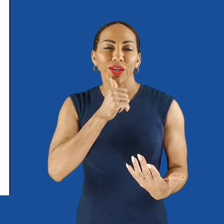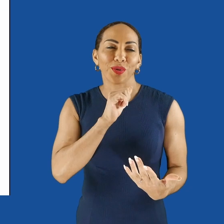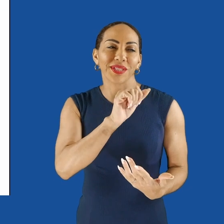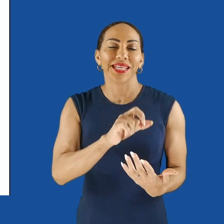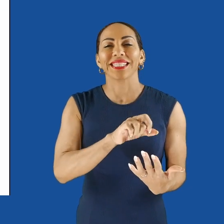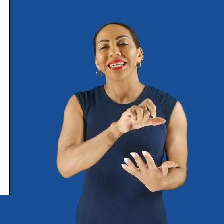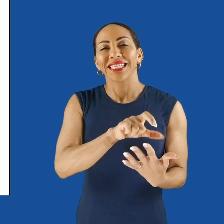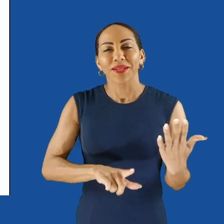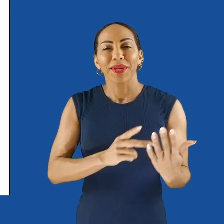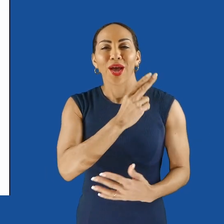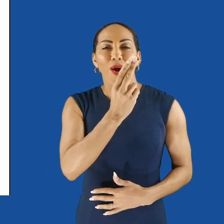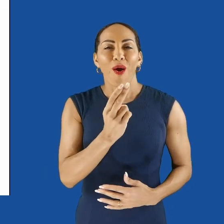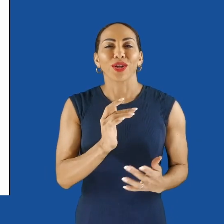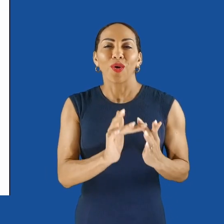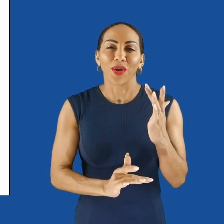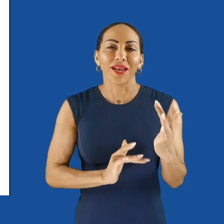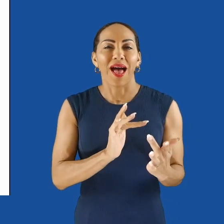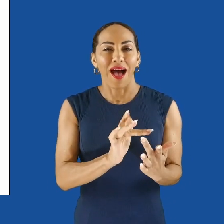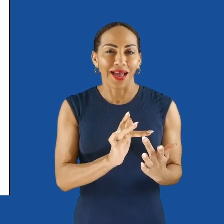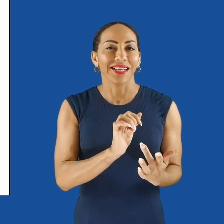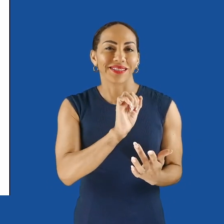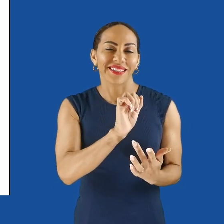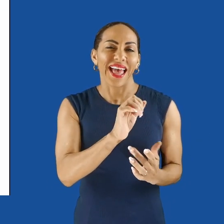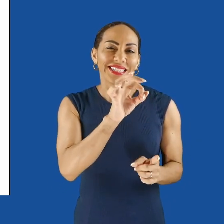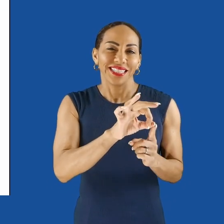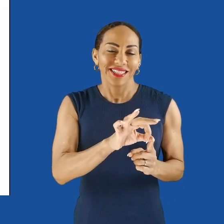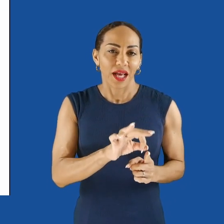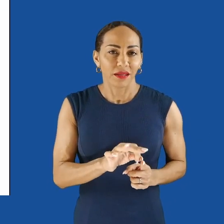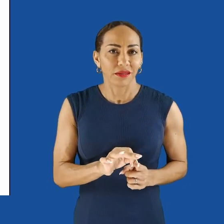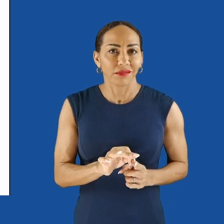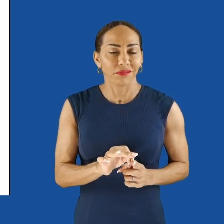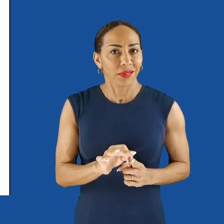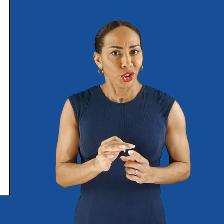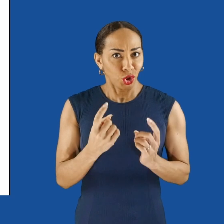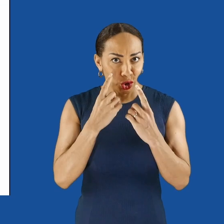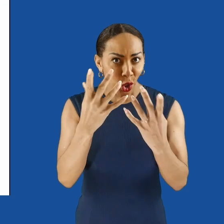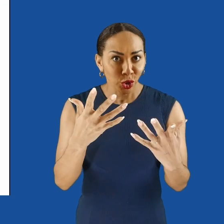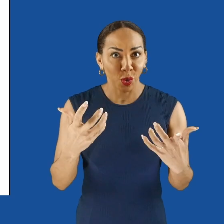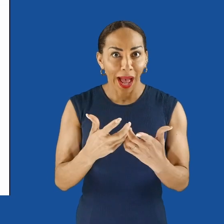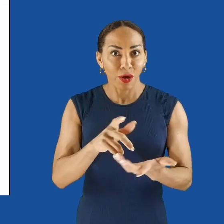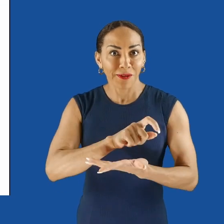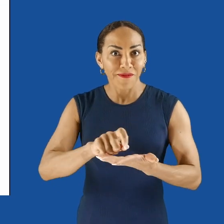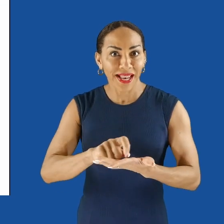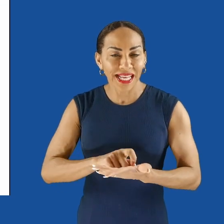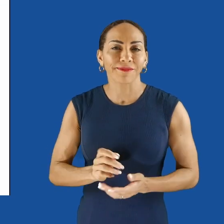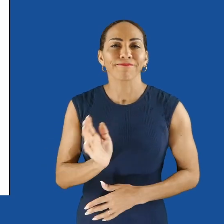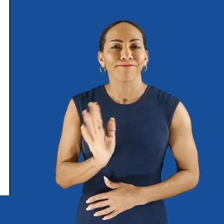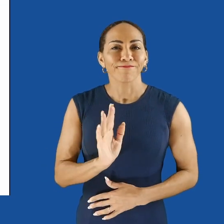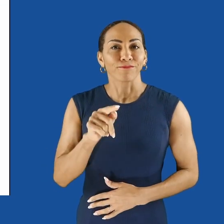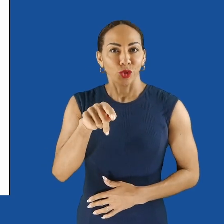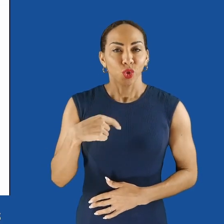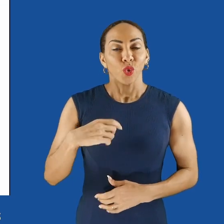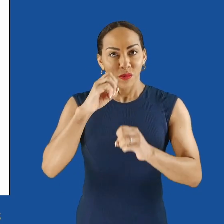details. This isn't a video of how exactly to fill in the online application. It's simply a video to show you what to expect